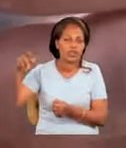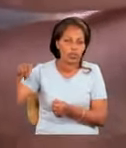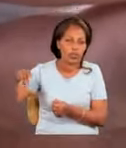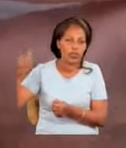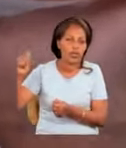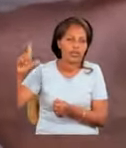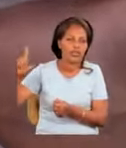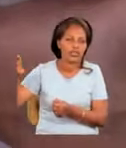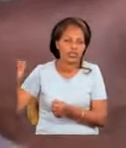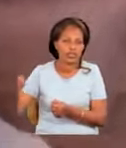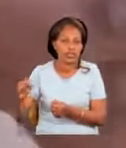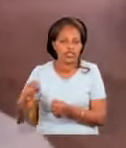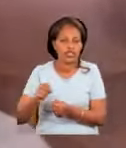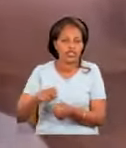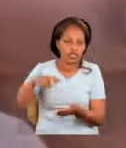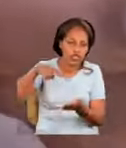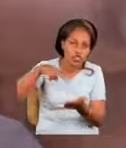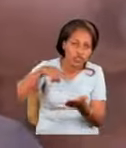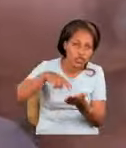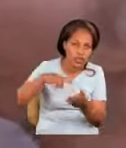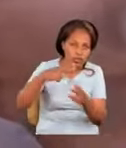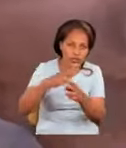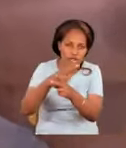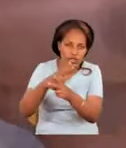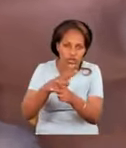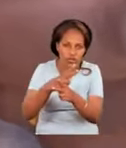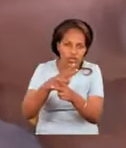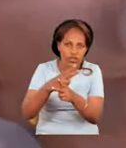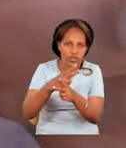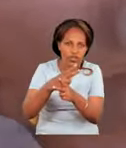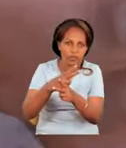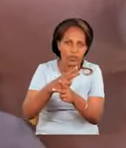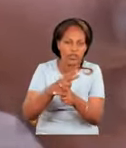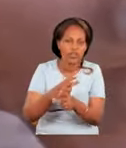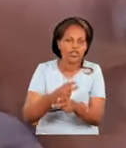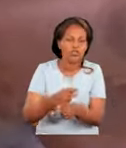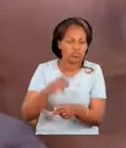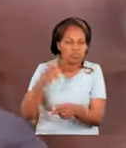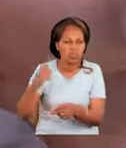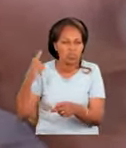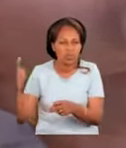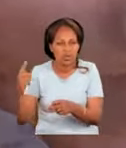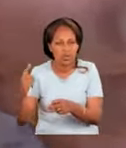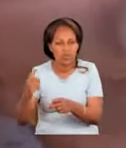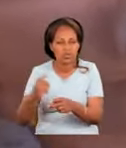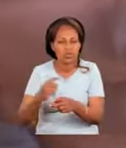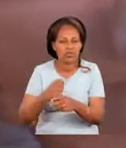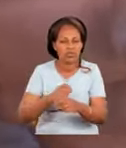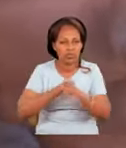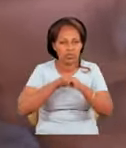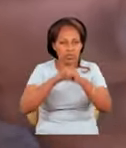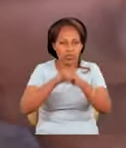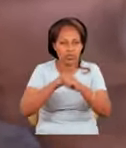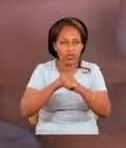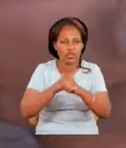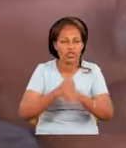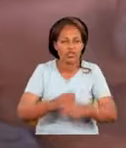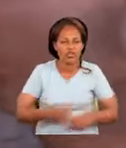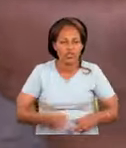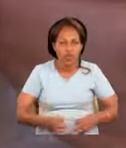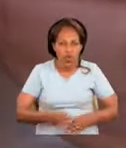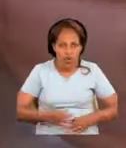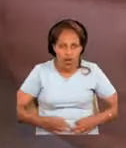and it keeps the petals, it surrounds the petals, and sometimes it also protects the ovary. This